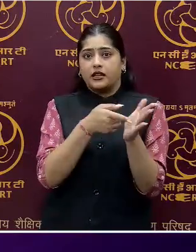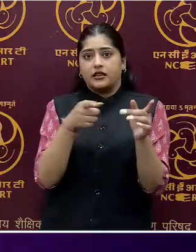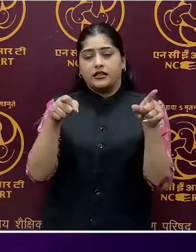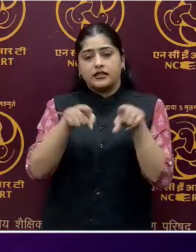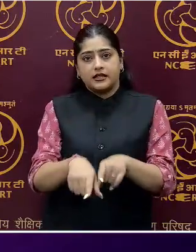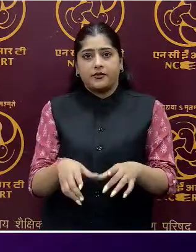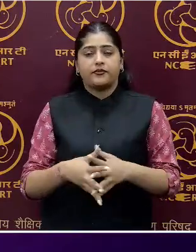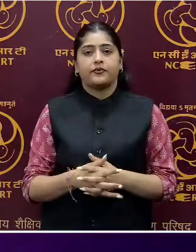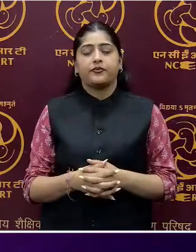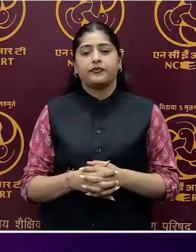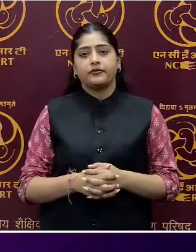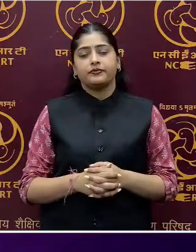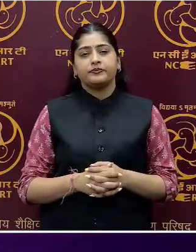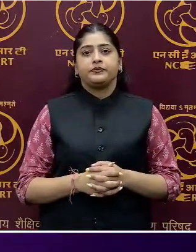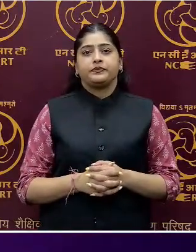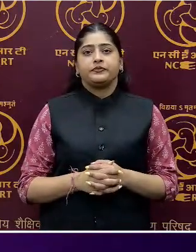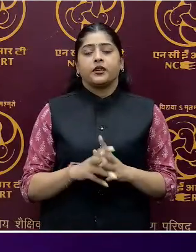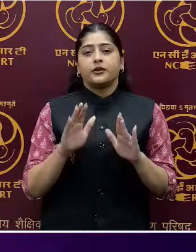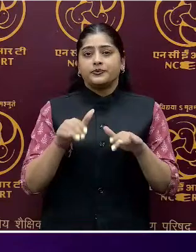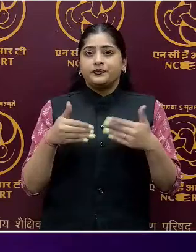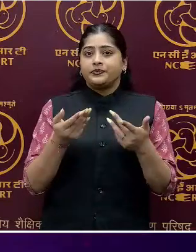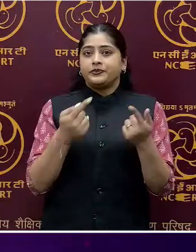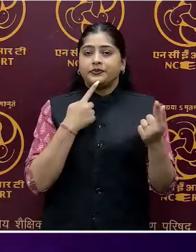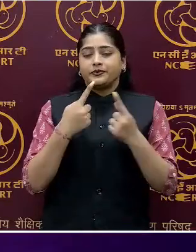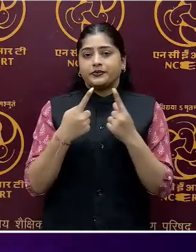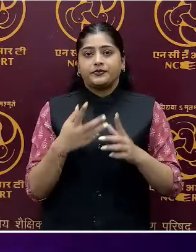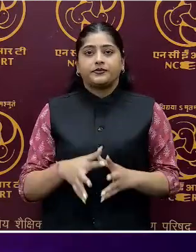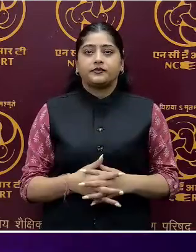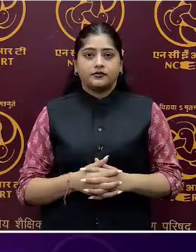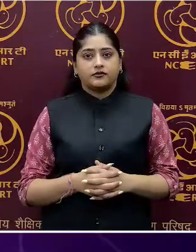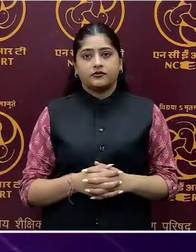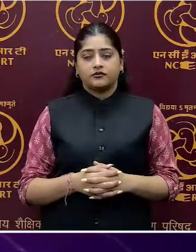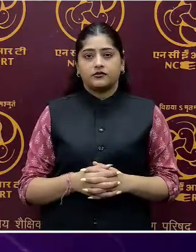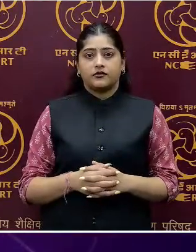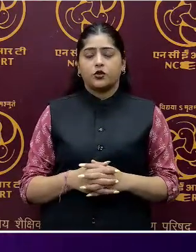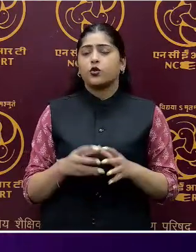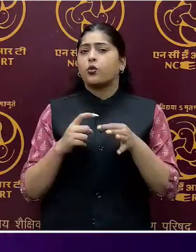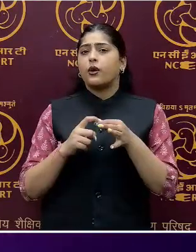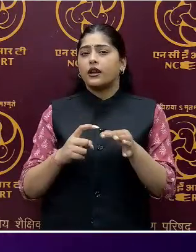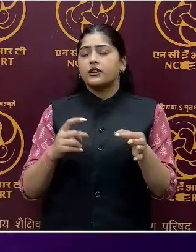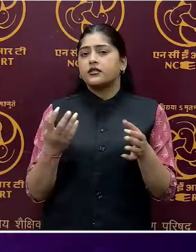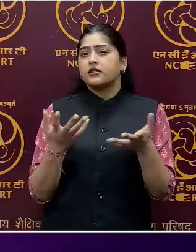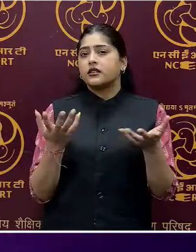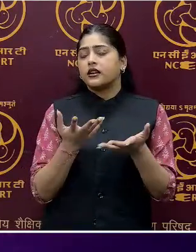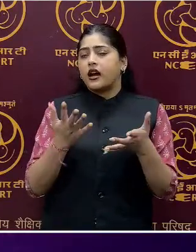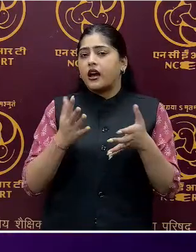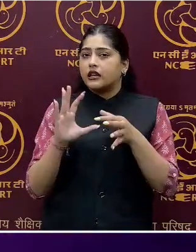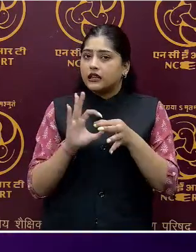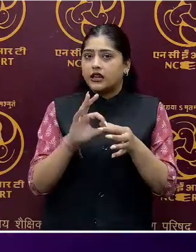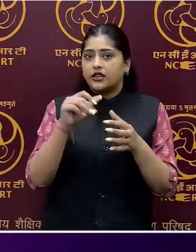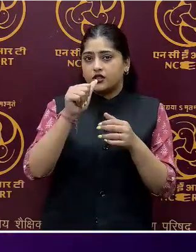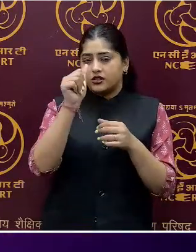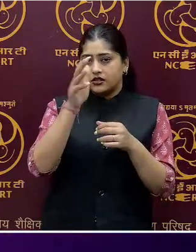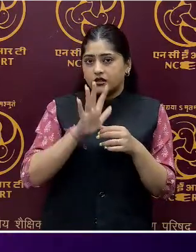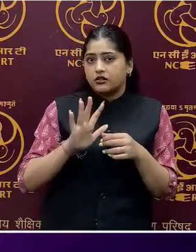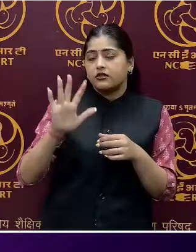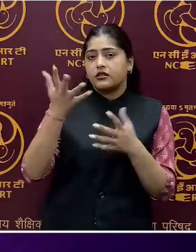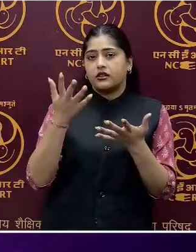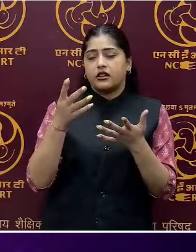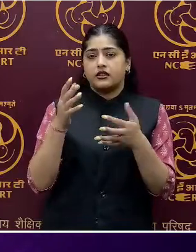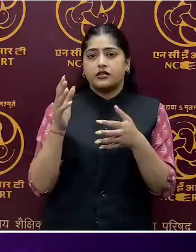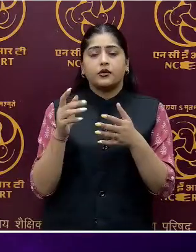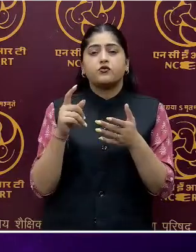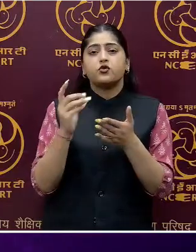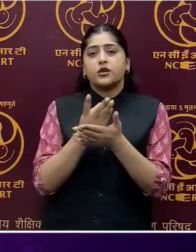earlier sessions. So let's move ahead. What are the questions they are asking to us, and what we can discuss among both of us and with